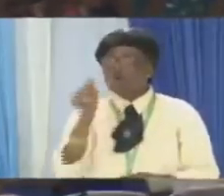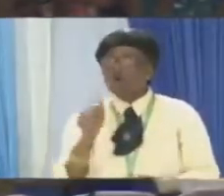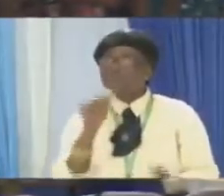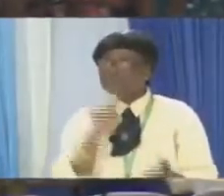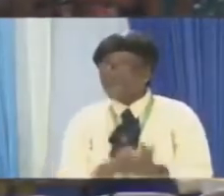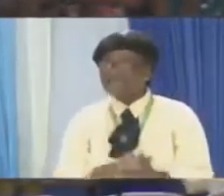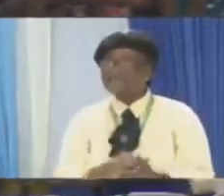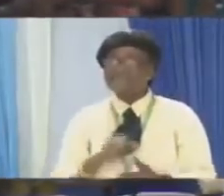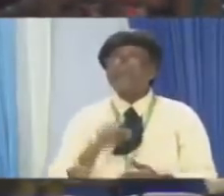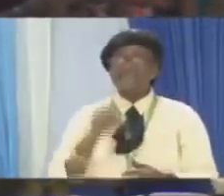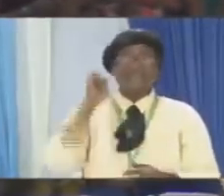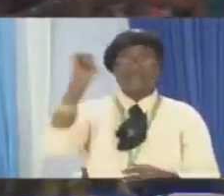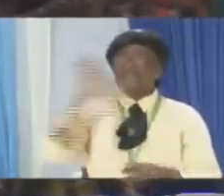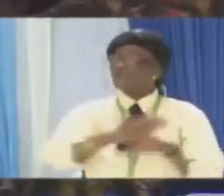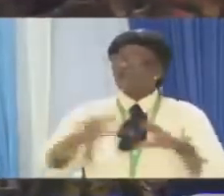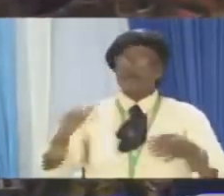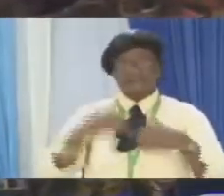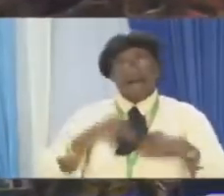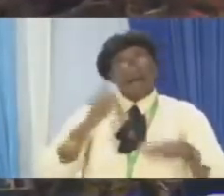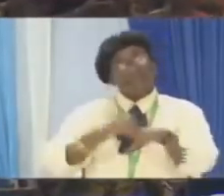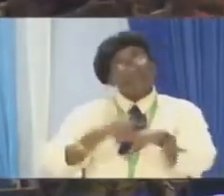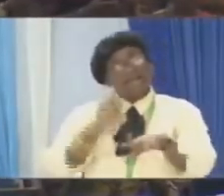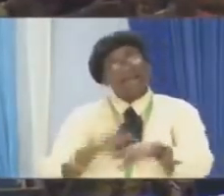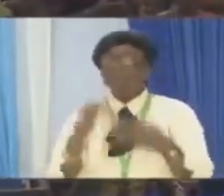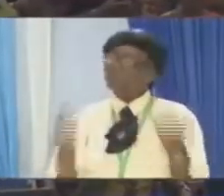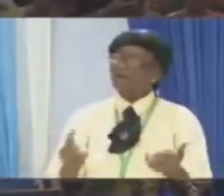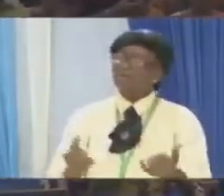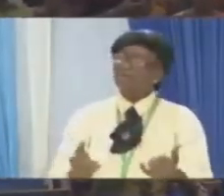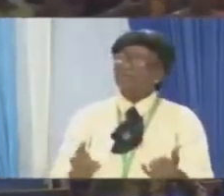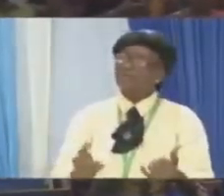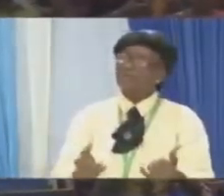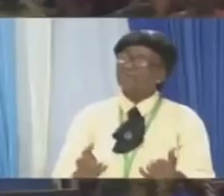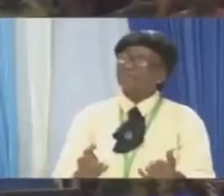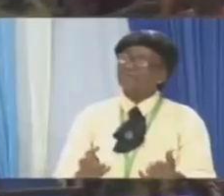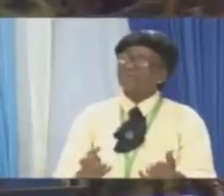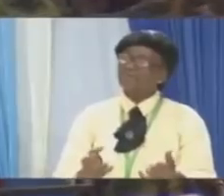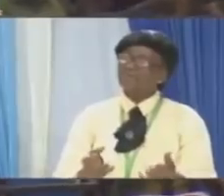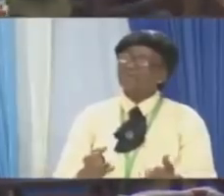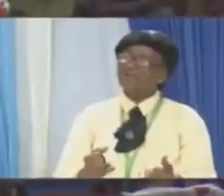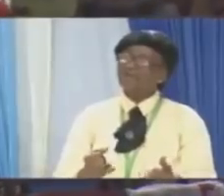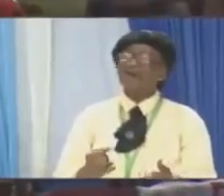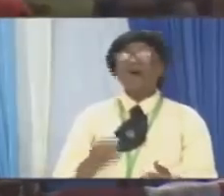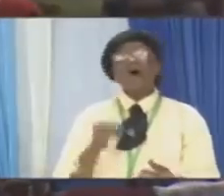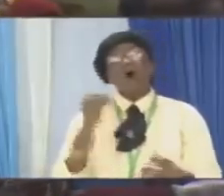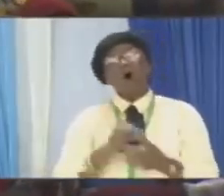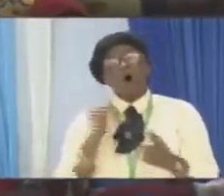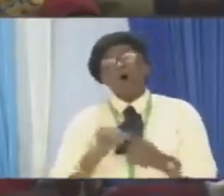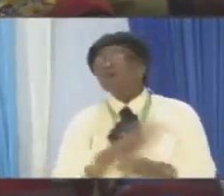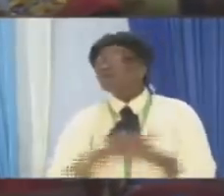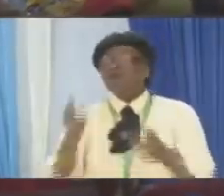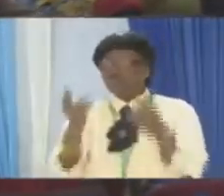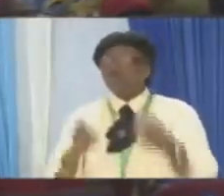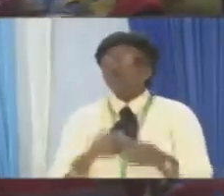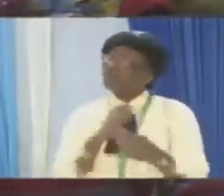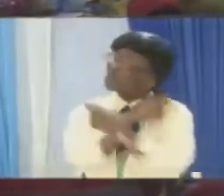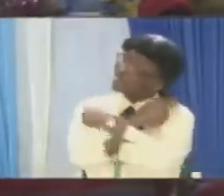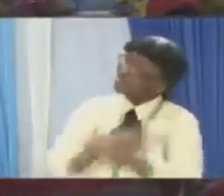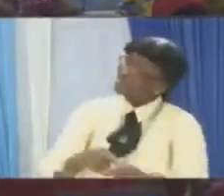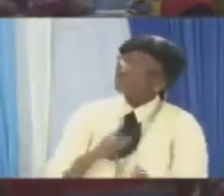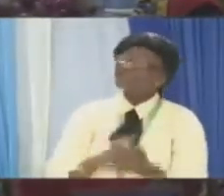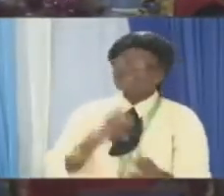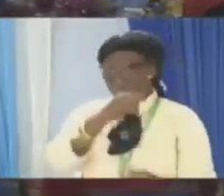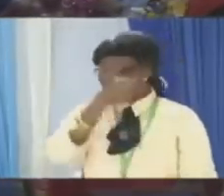it's not that he doesn't have time now. He doesn't want to rest. It is because there is a reward that is coming. There is a reward